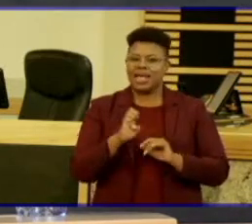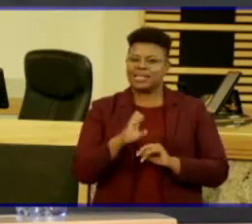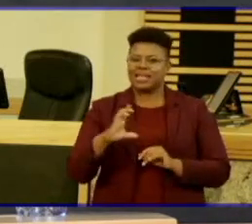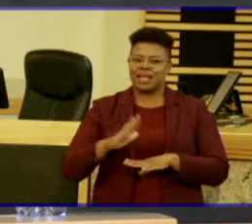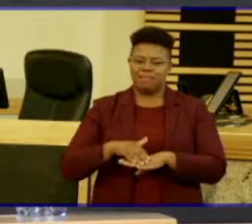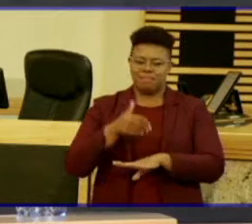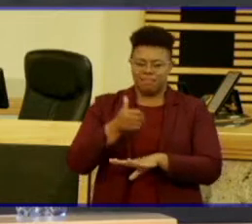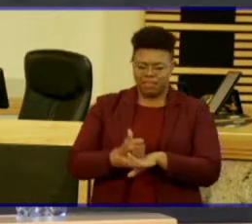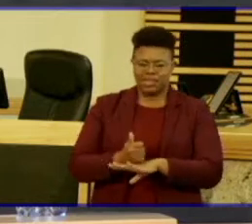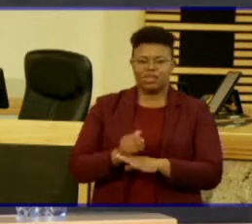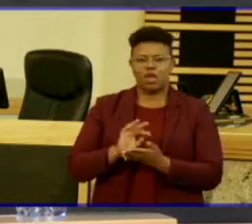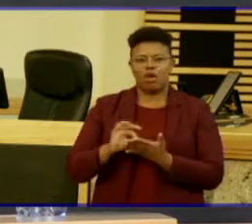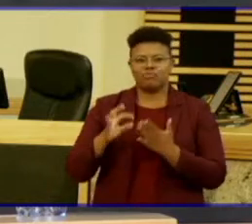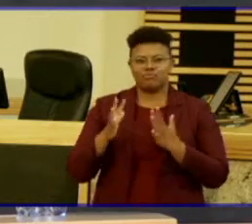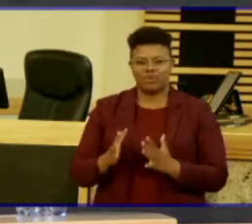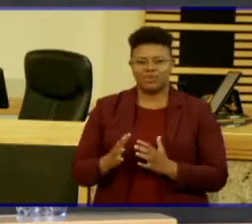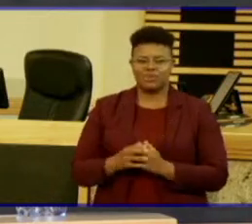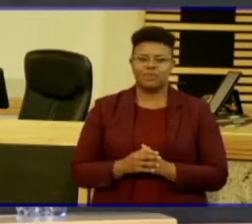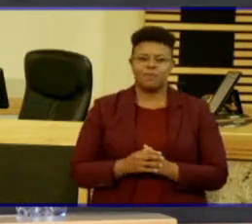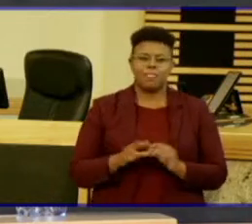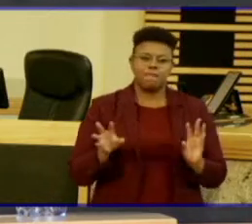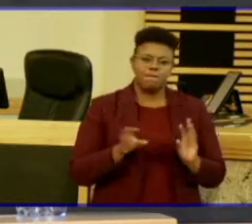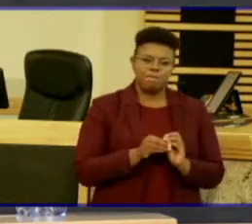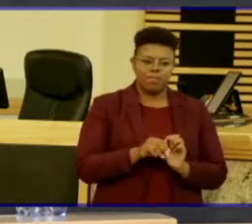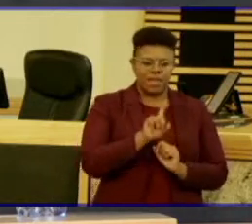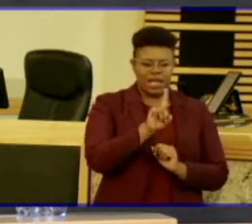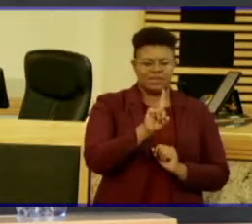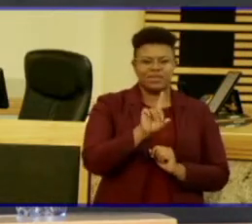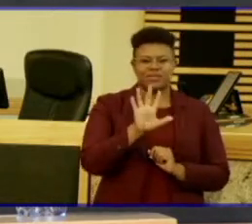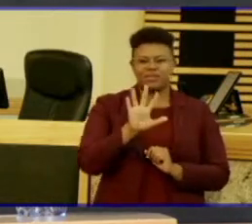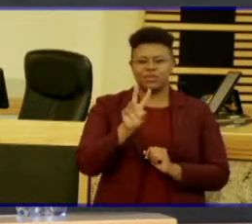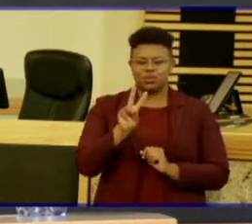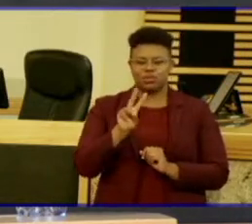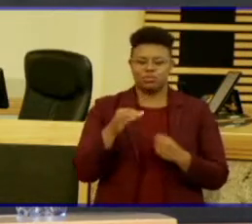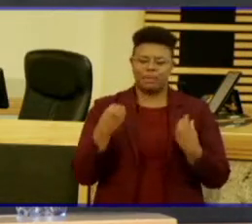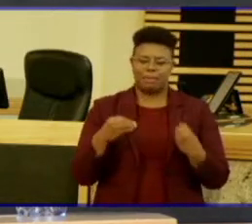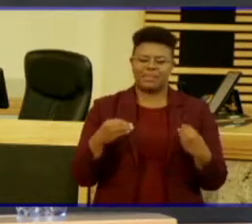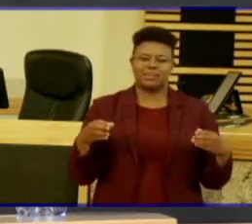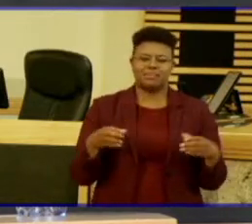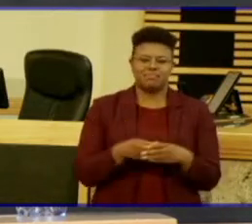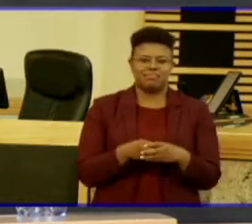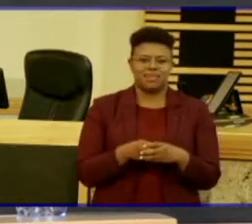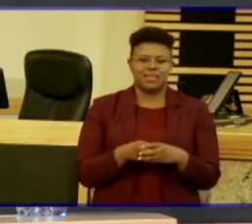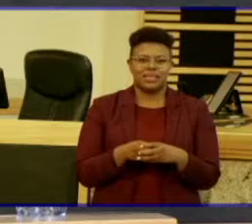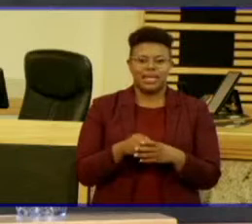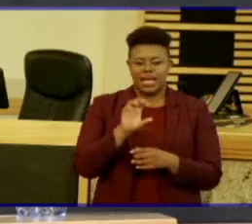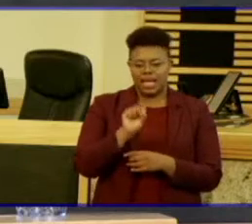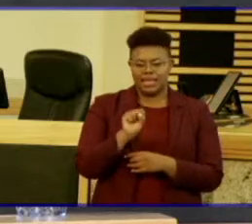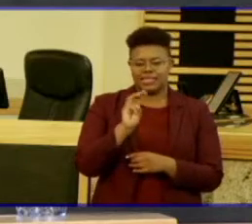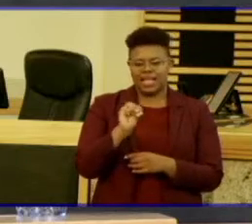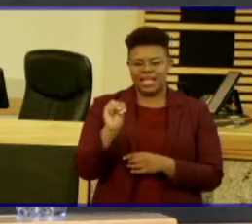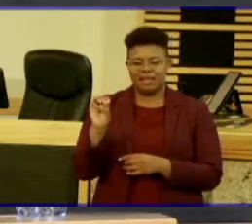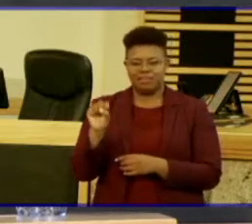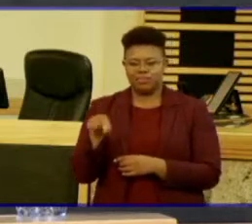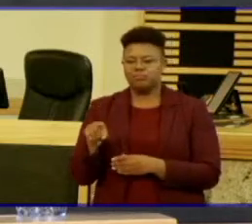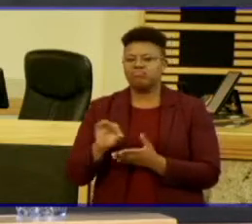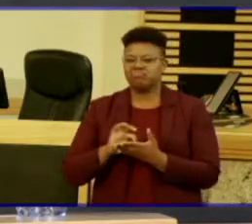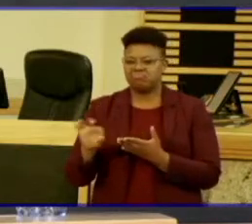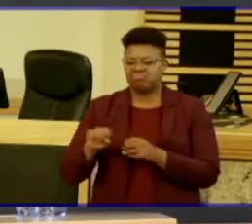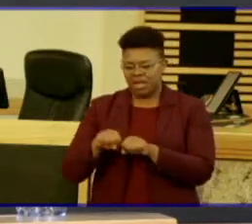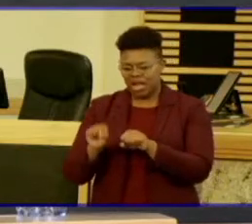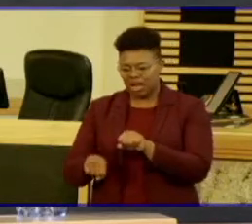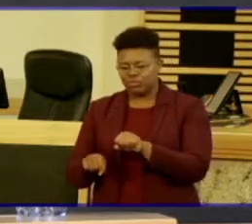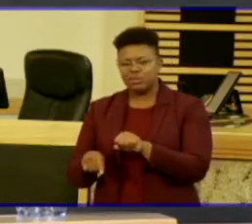contractors. There were 152 local SMME, medium and micro enterprises that were also subcontracted